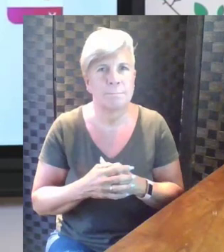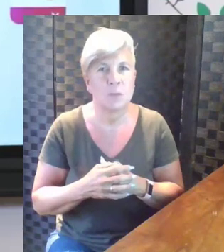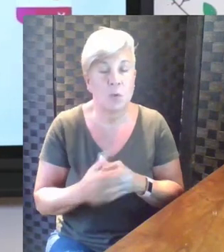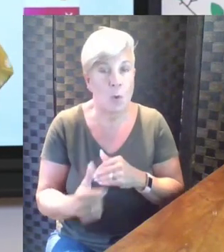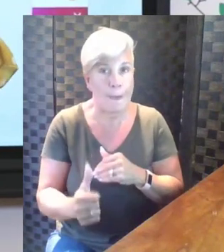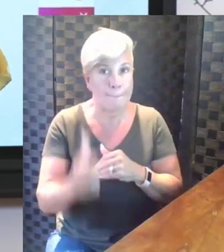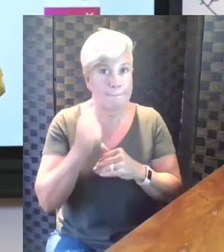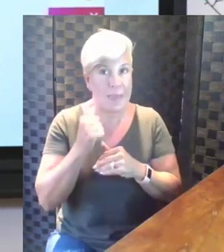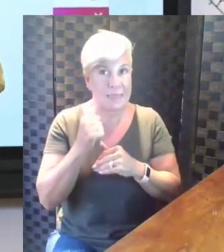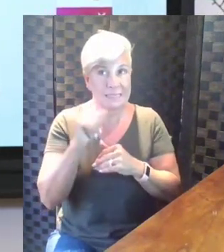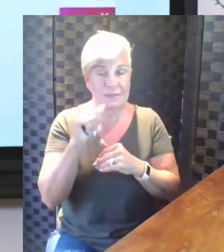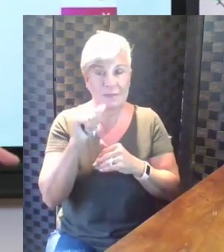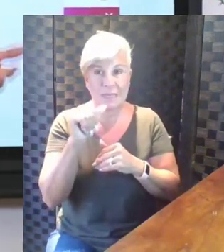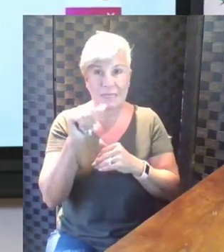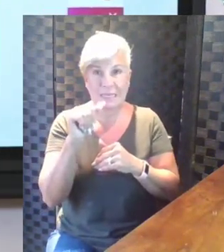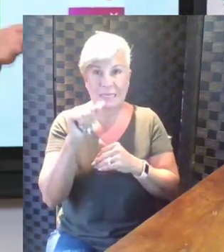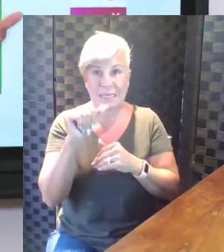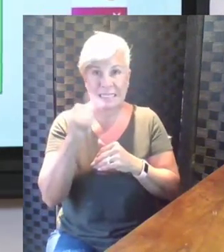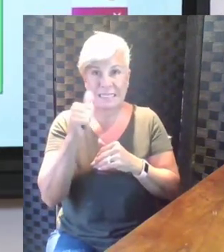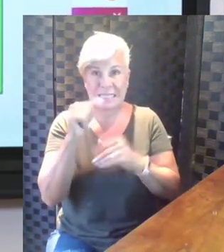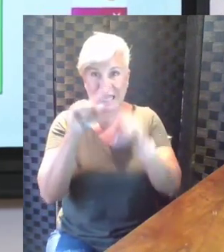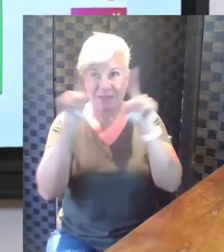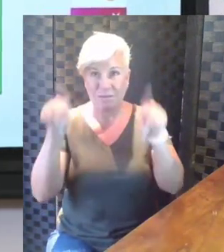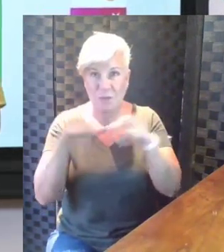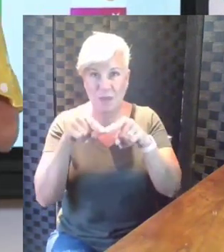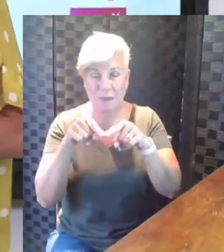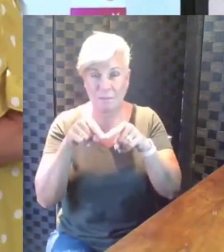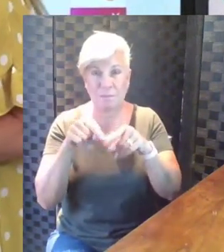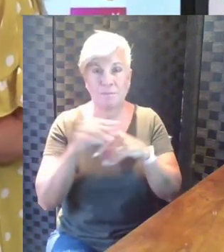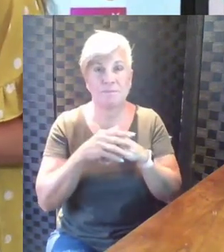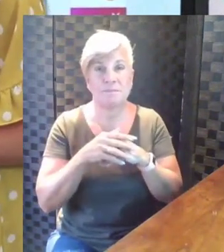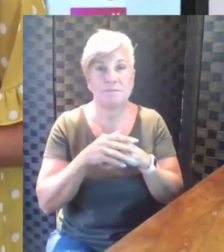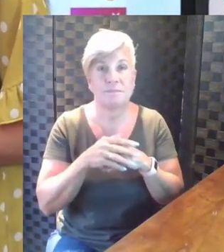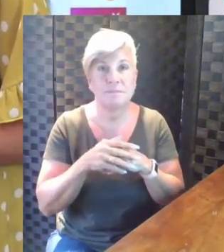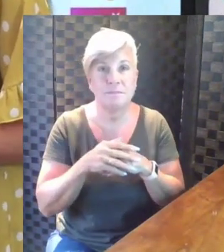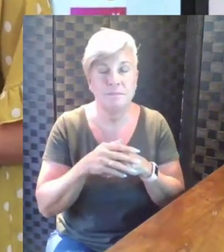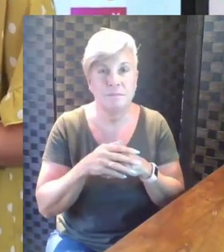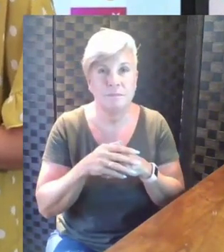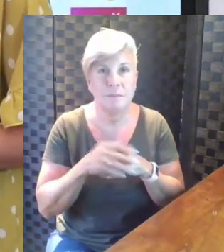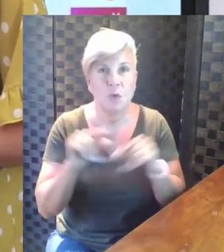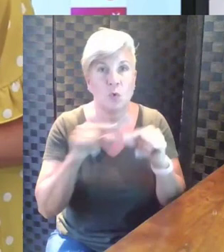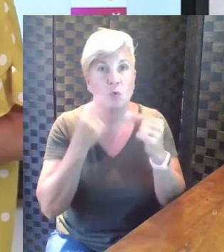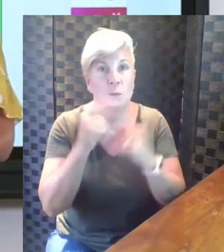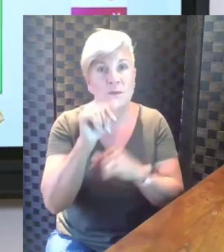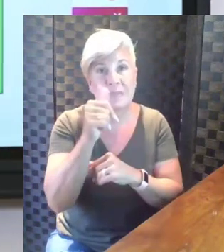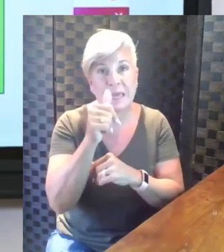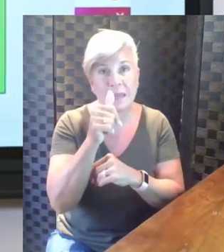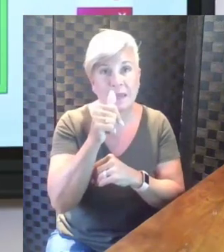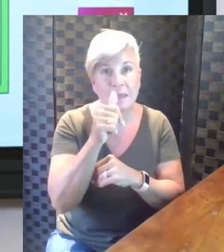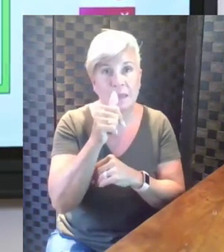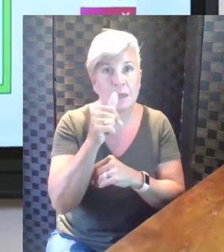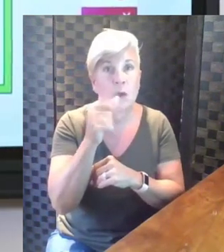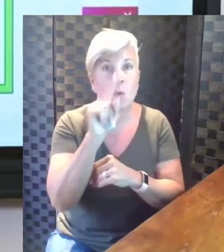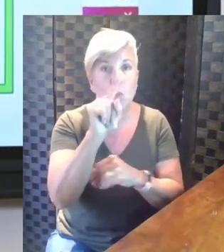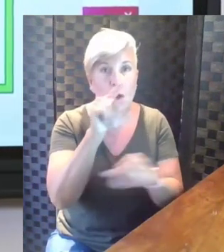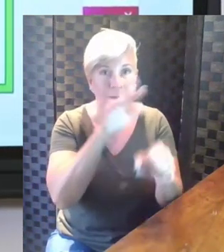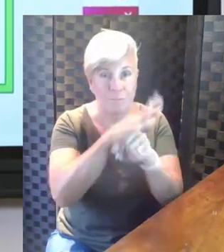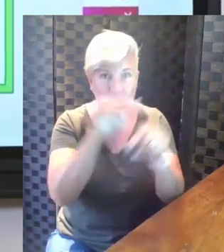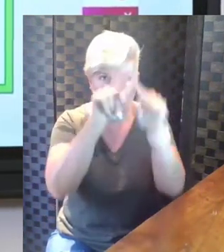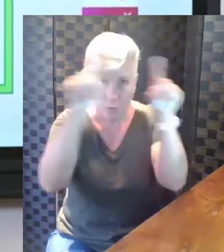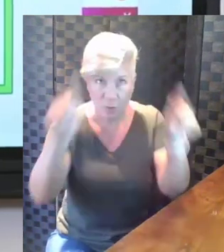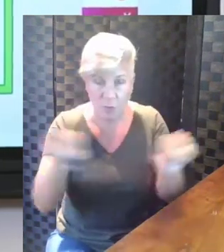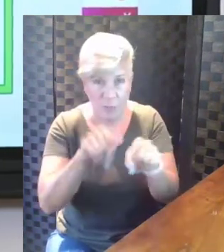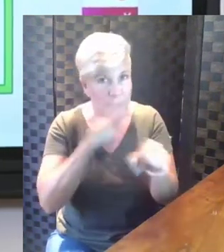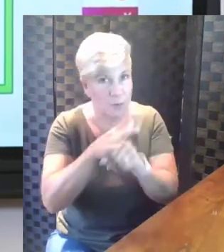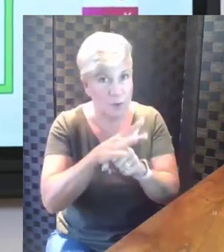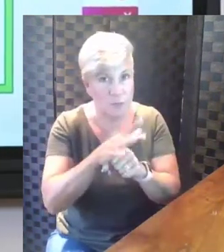going back to our 10 frames. Remember, we can use either one and it's totally fine. Let's do our group of 10 here. I see a full 10 frame,